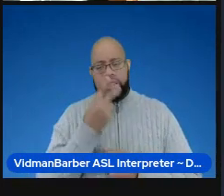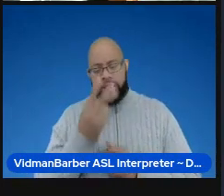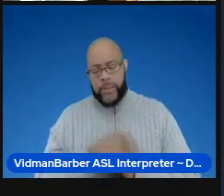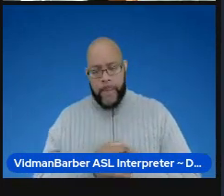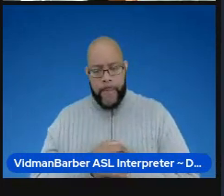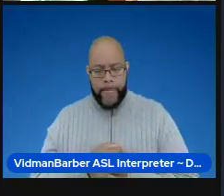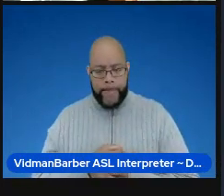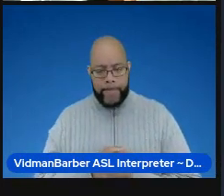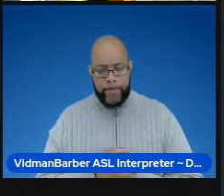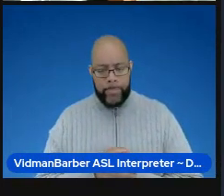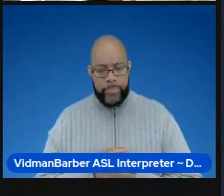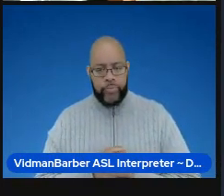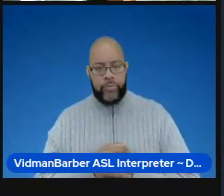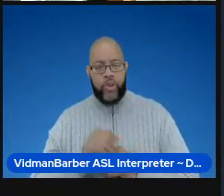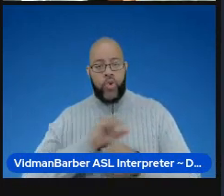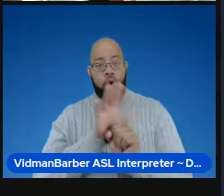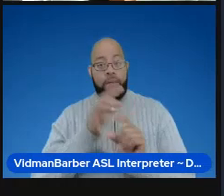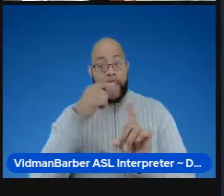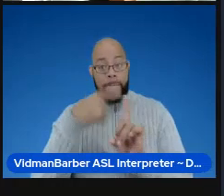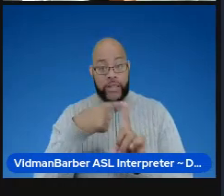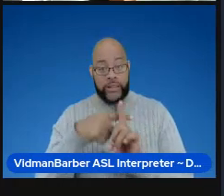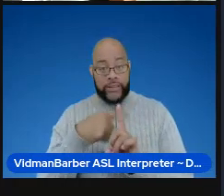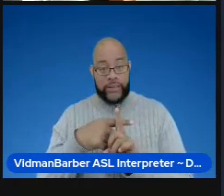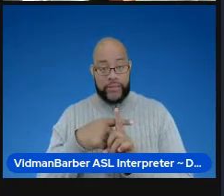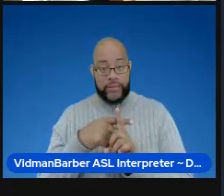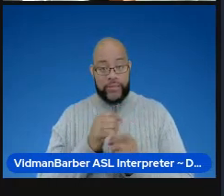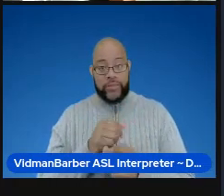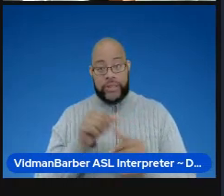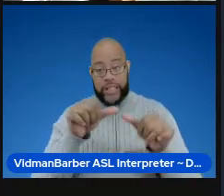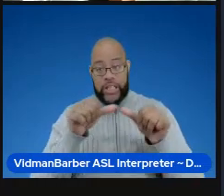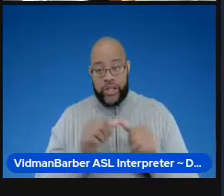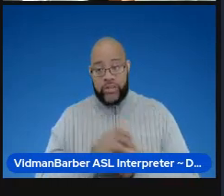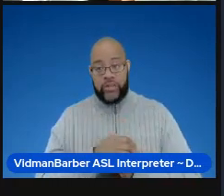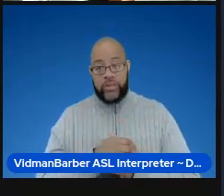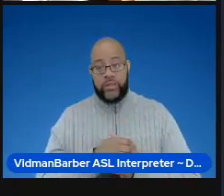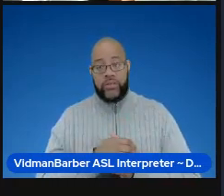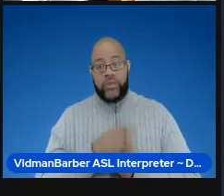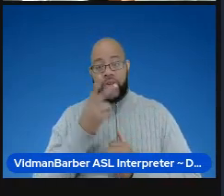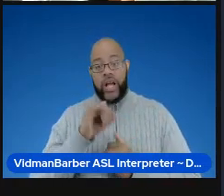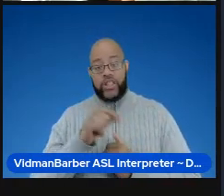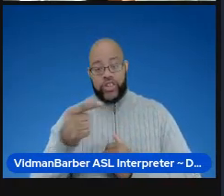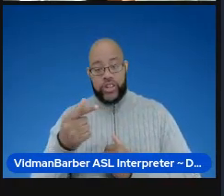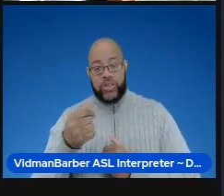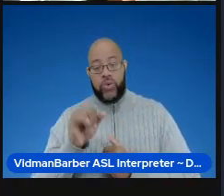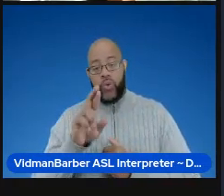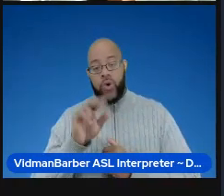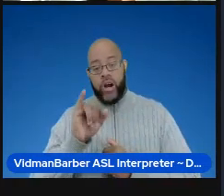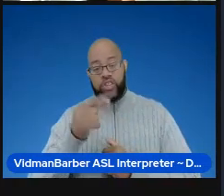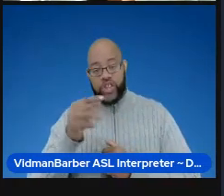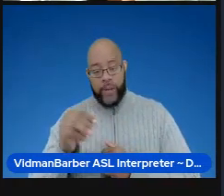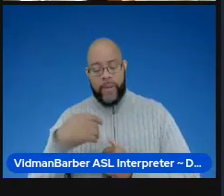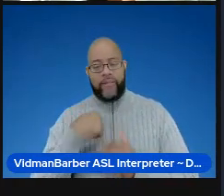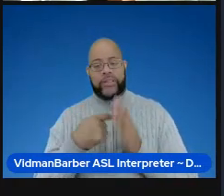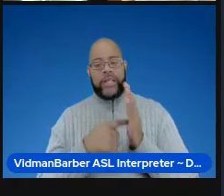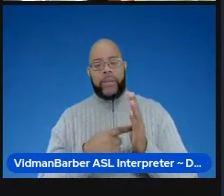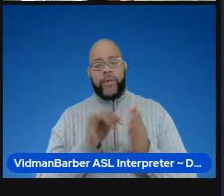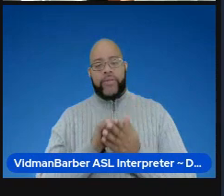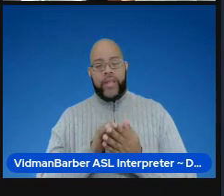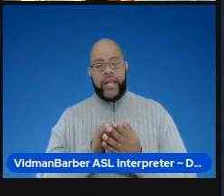the COVID positive region, whether you look at IgG or IgM, that there were samples that